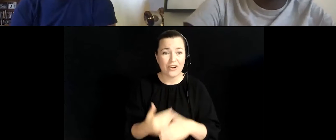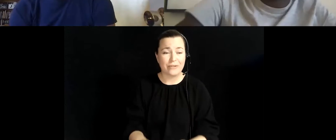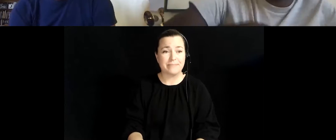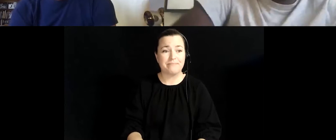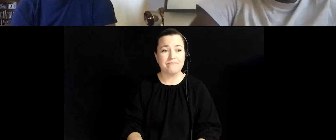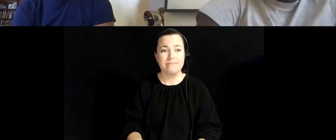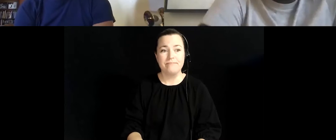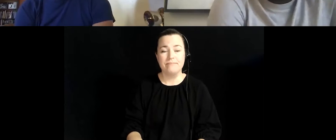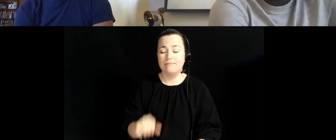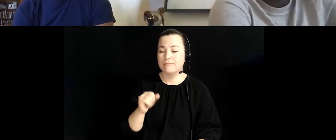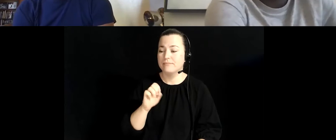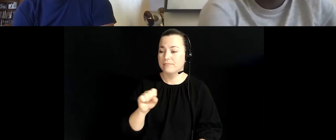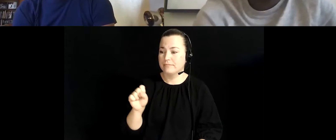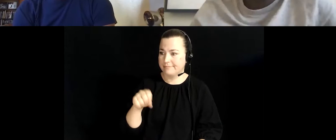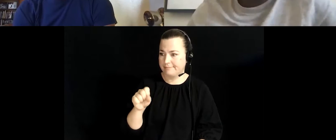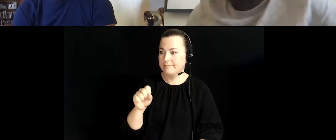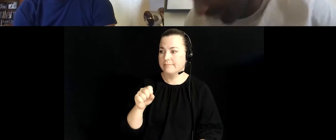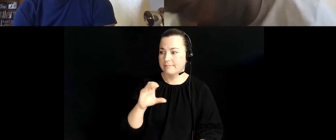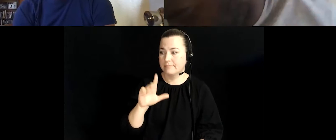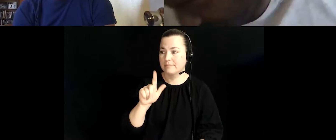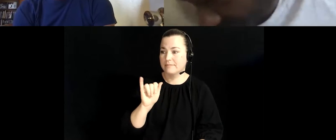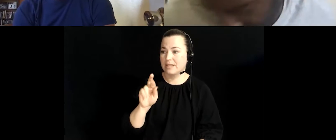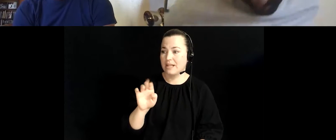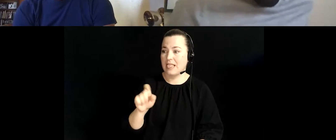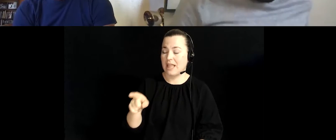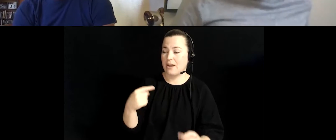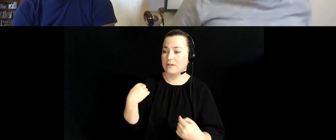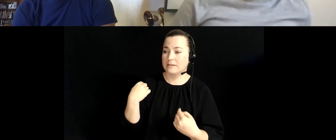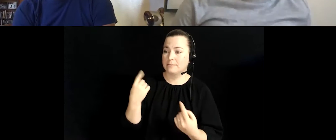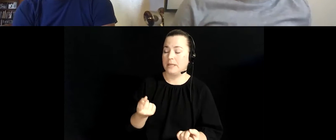I feel like, I mean, Claire has been really, for me, the sort of most